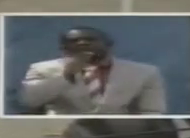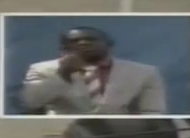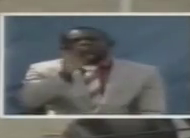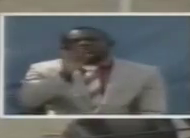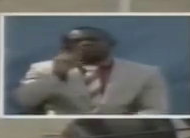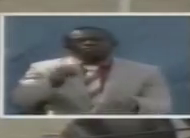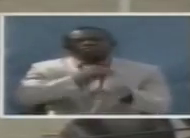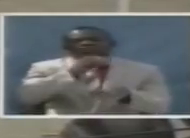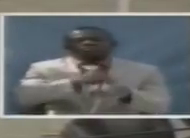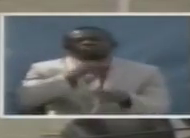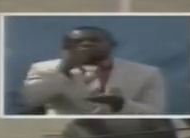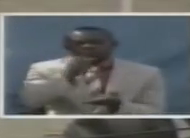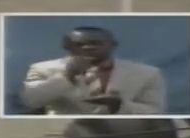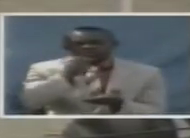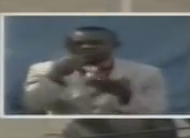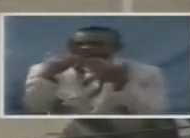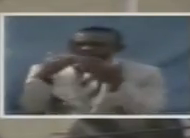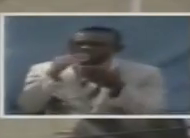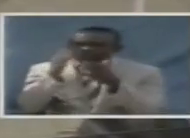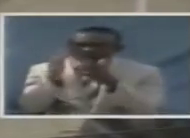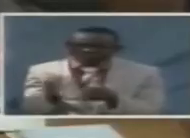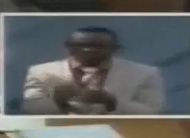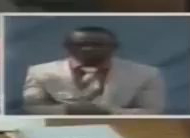national budget. Mr. Speaker, I thank you.